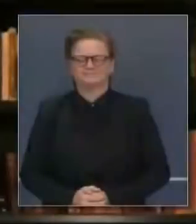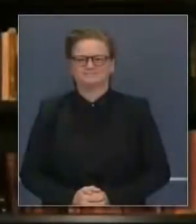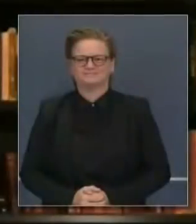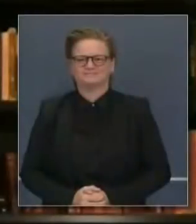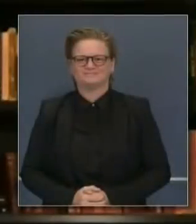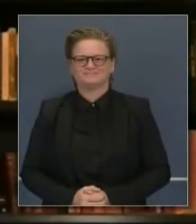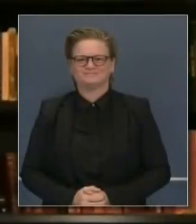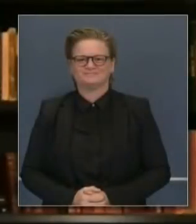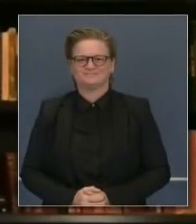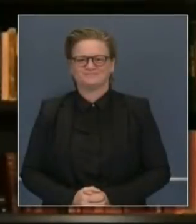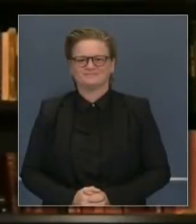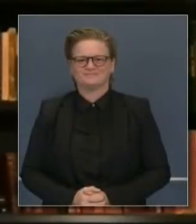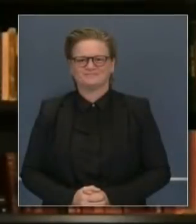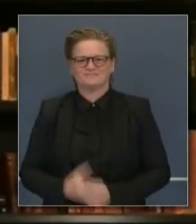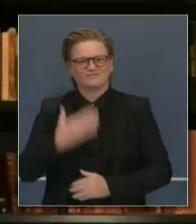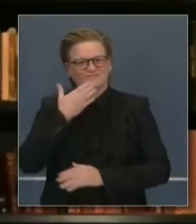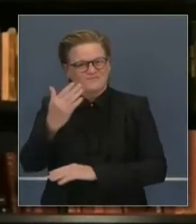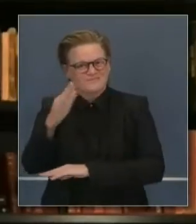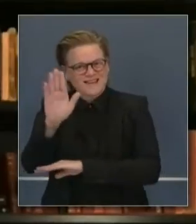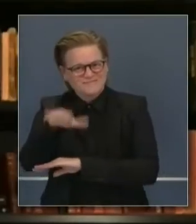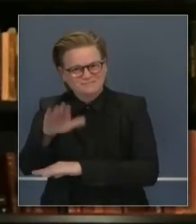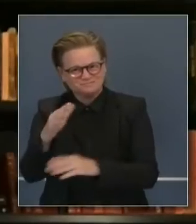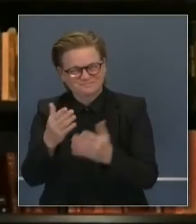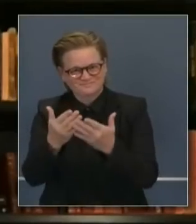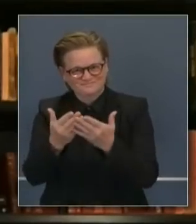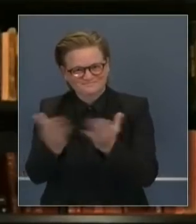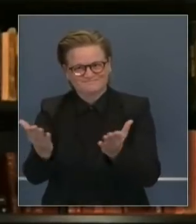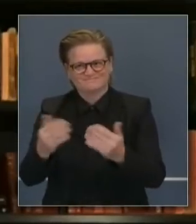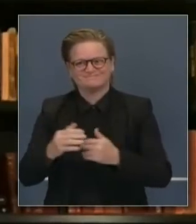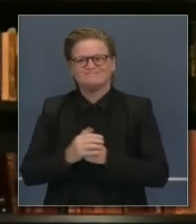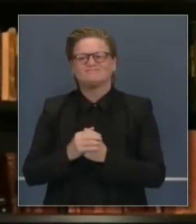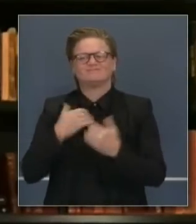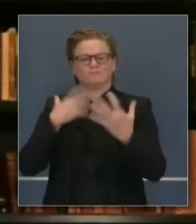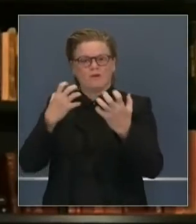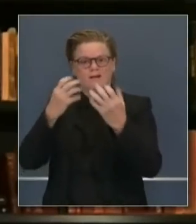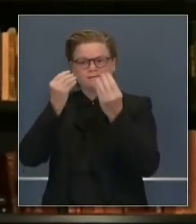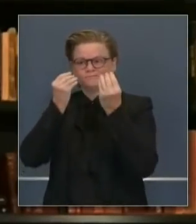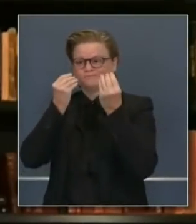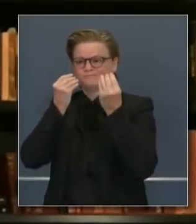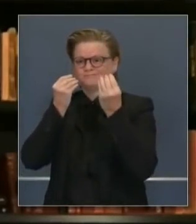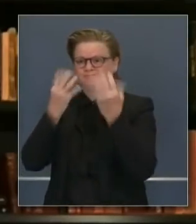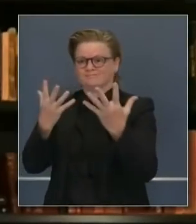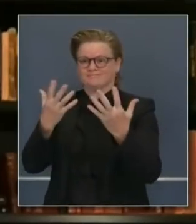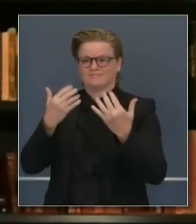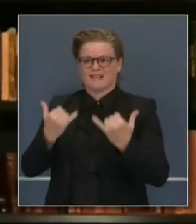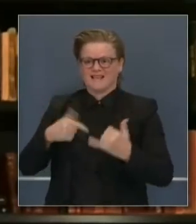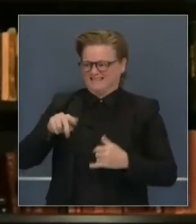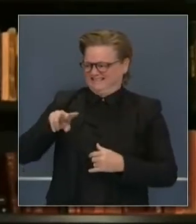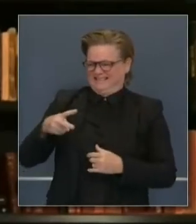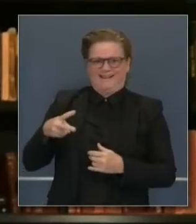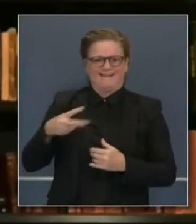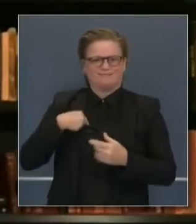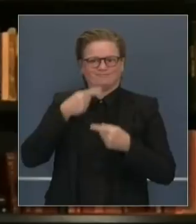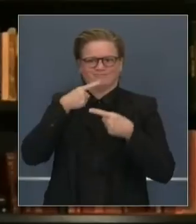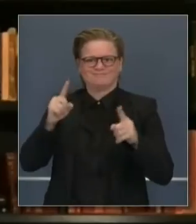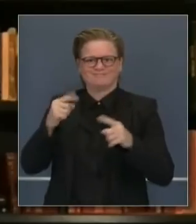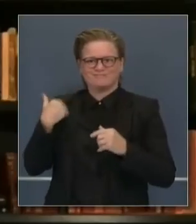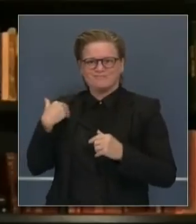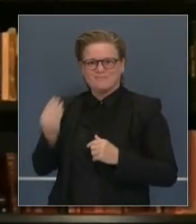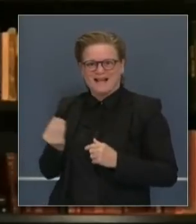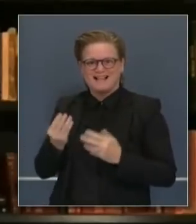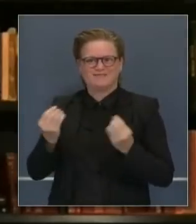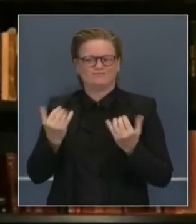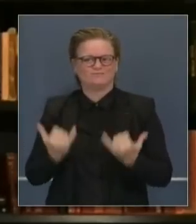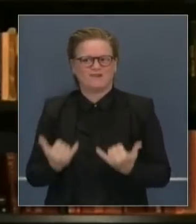Well, good afternoon, everybody. I wanted to update you now for the second time this week on where we are as a state,